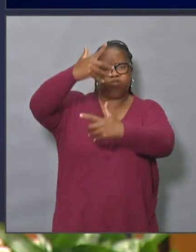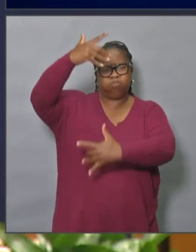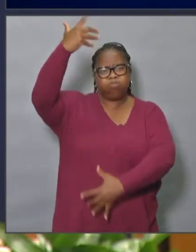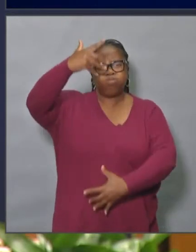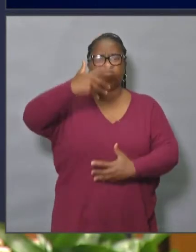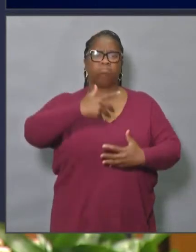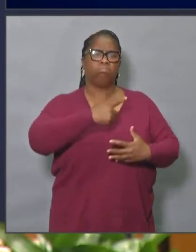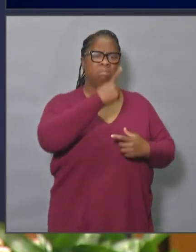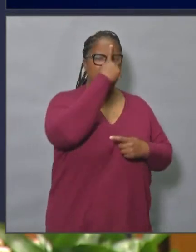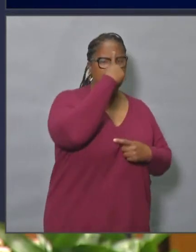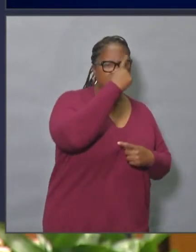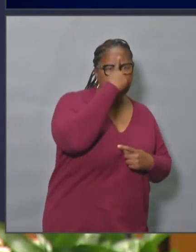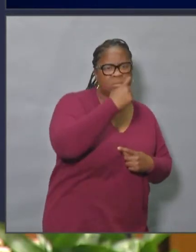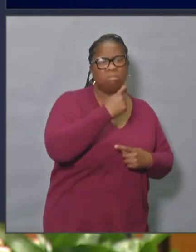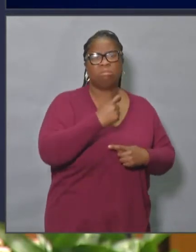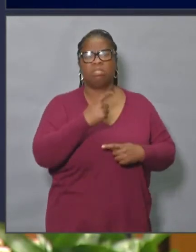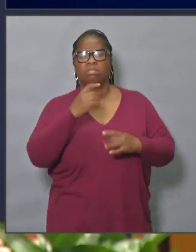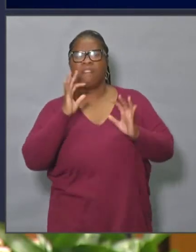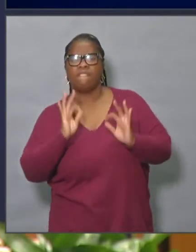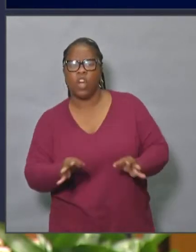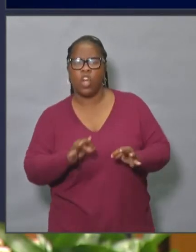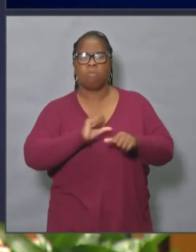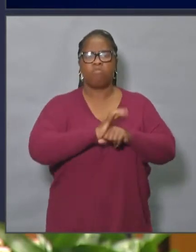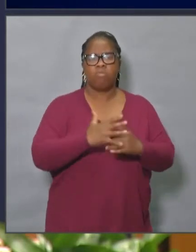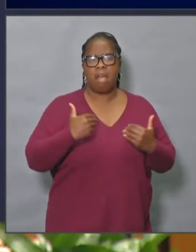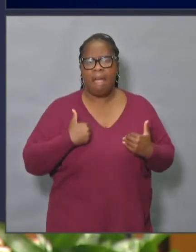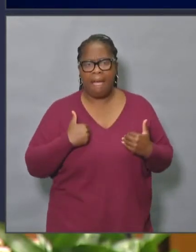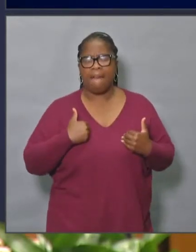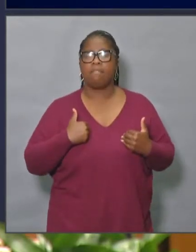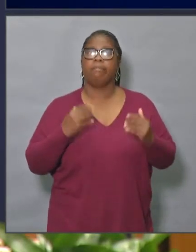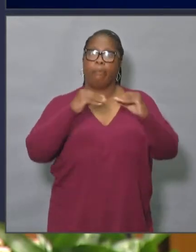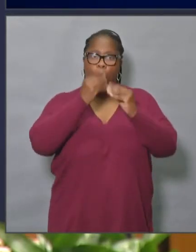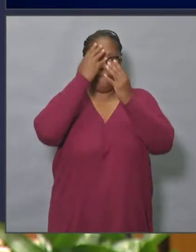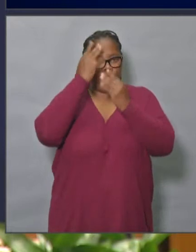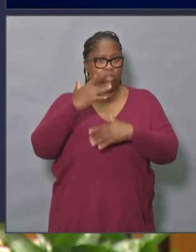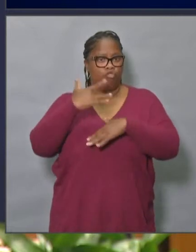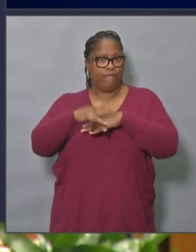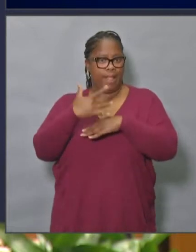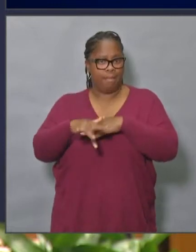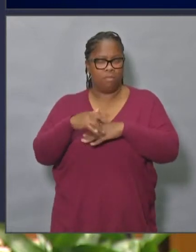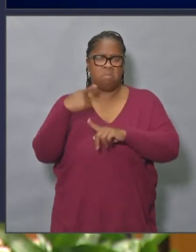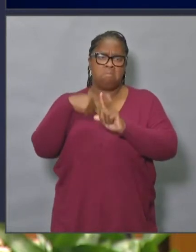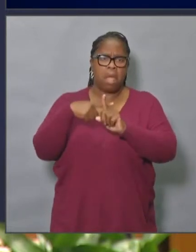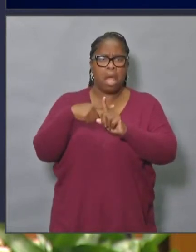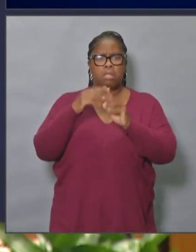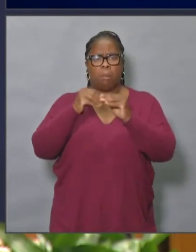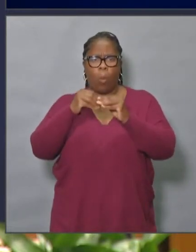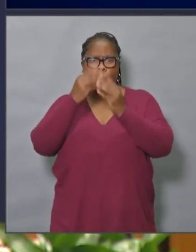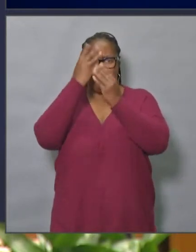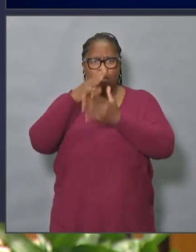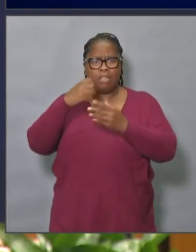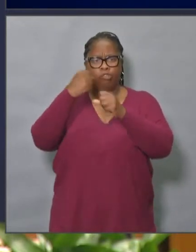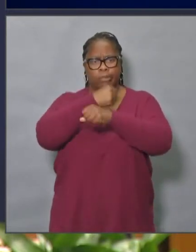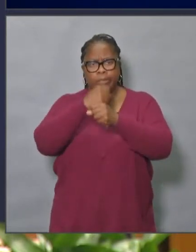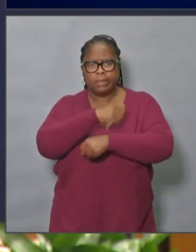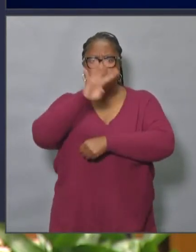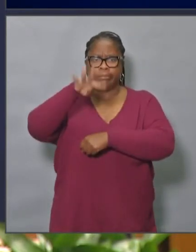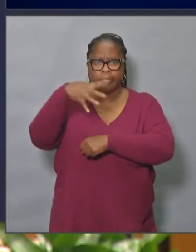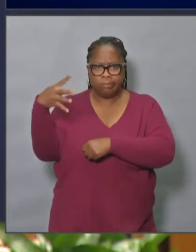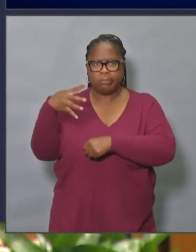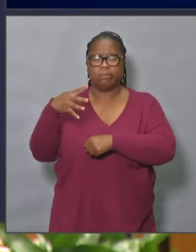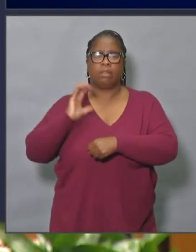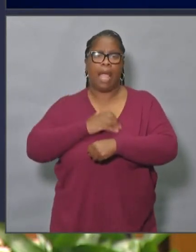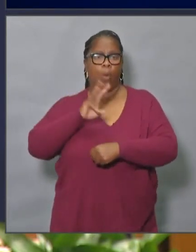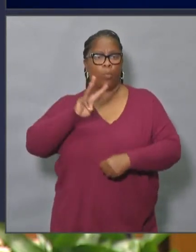confirmed and suspect cases in these facilities, as well as our dashboard on our Public Health Department,